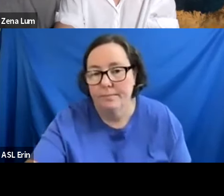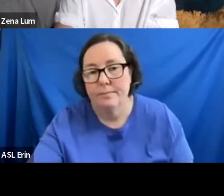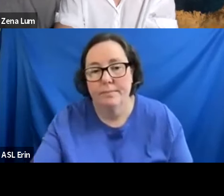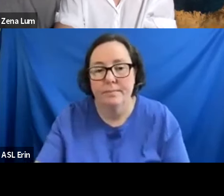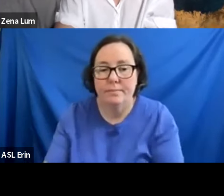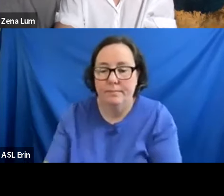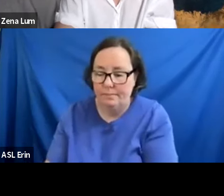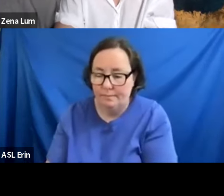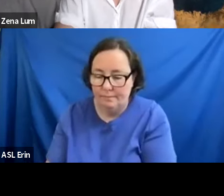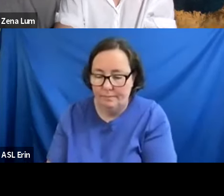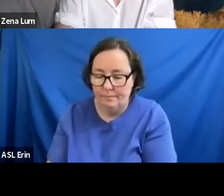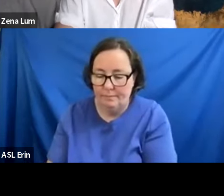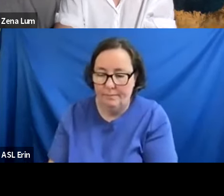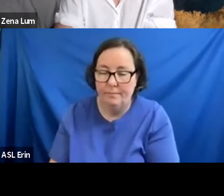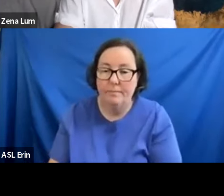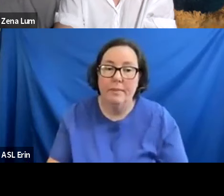if the lottery is done right.